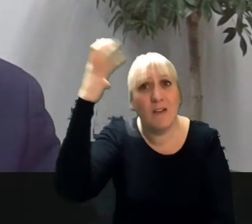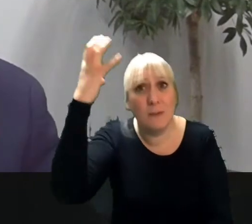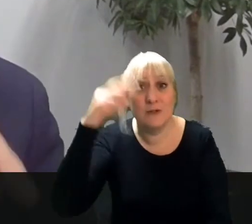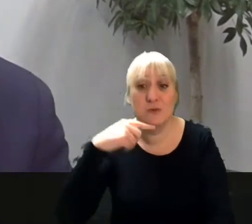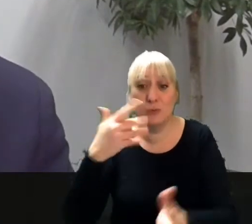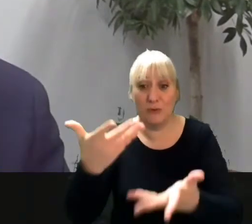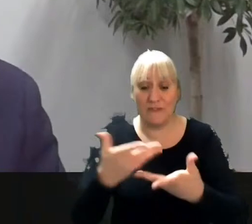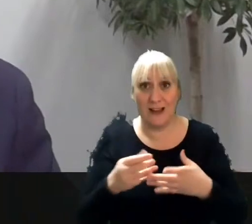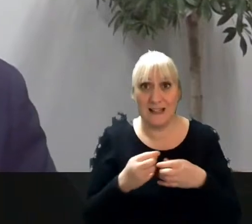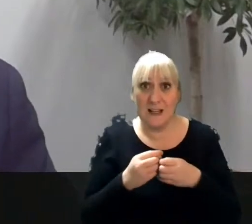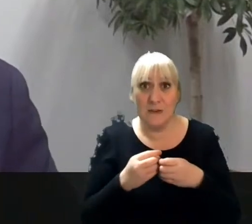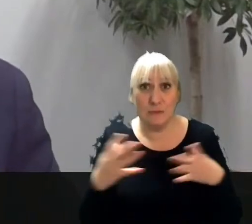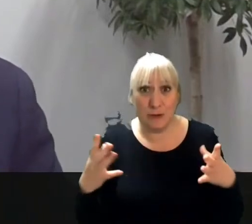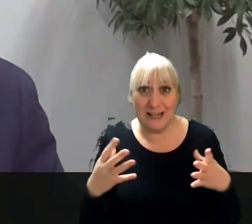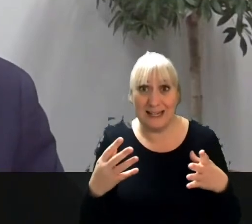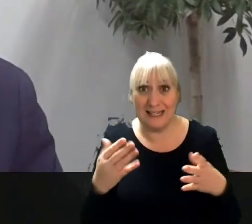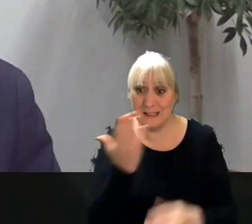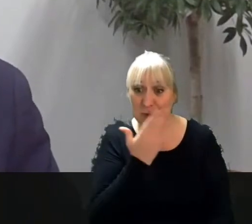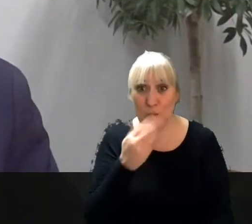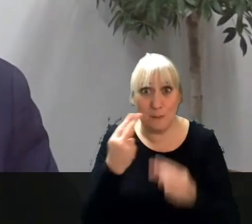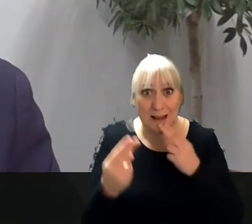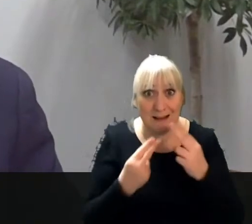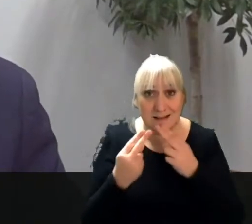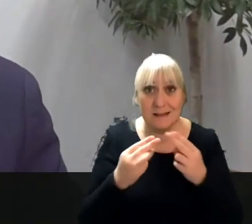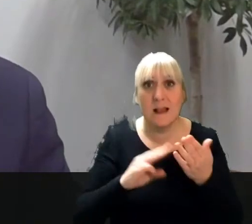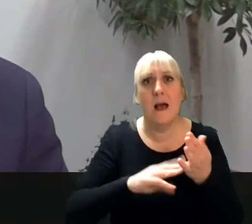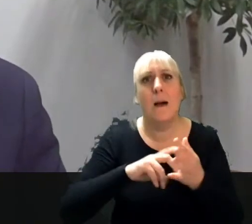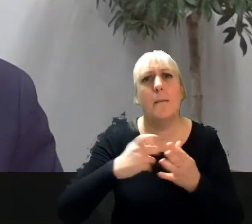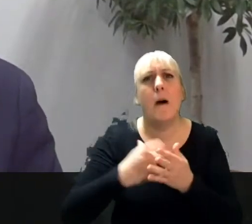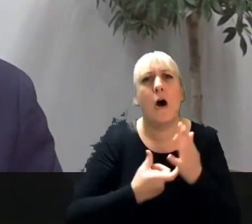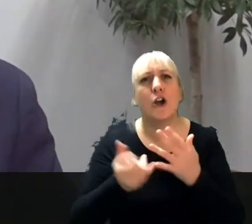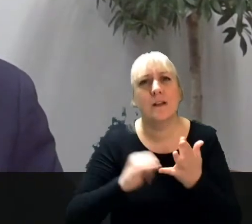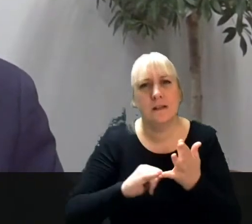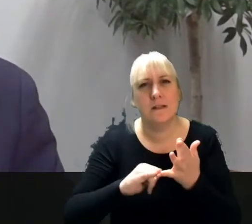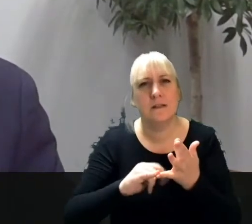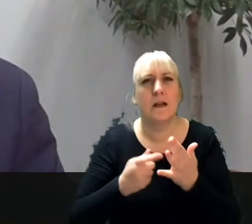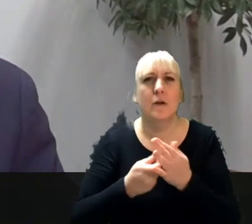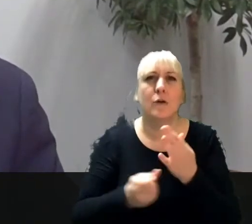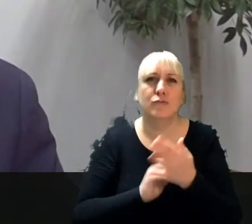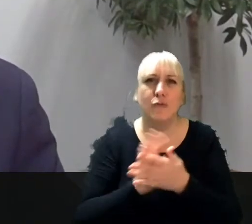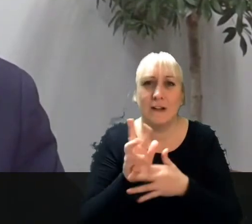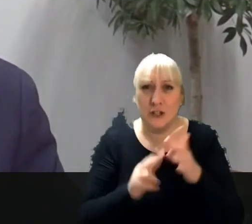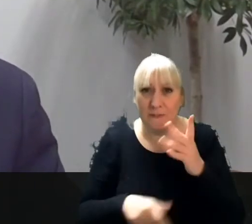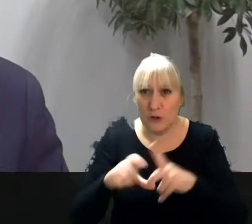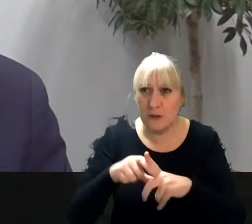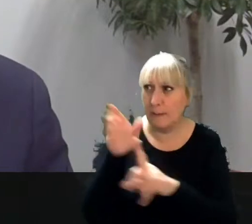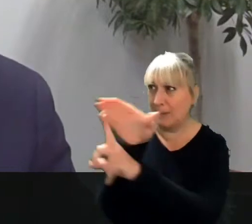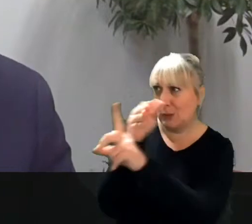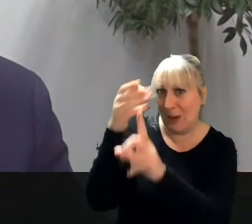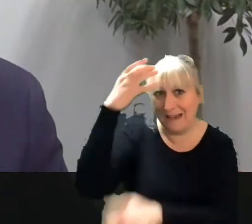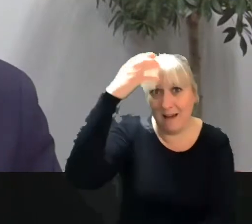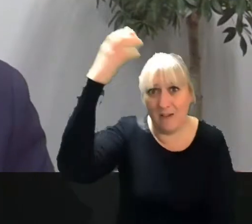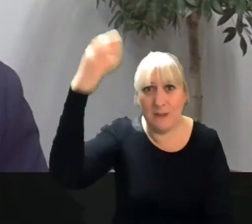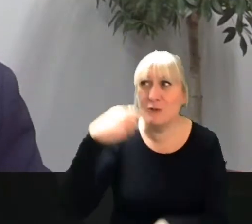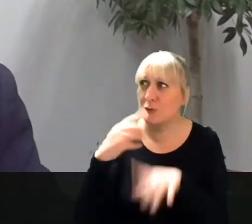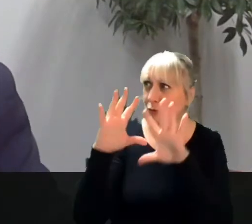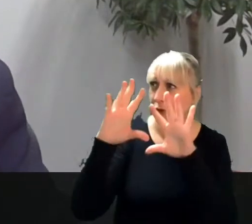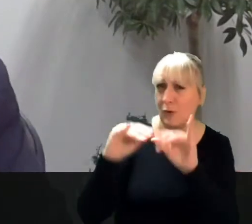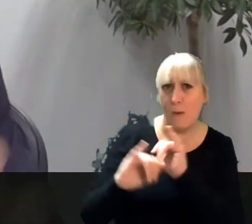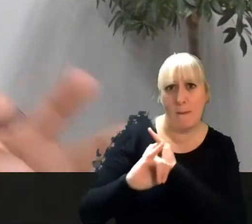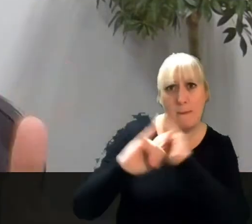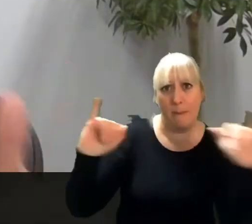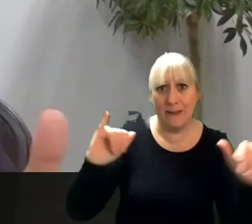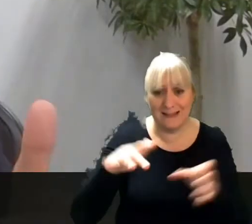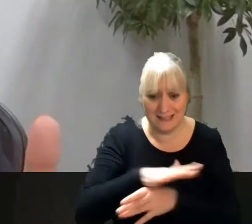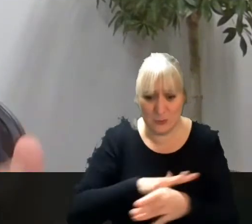a Premier League footballer, Marcus Rashford, to persuade the government to stop the obscene situation where families